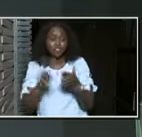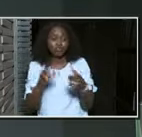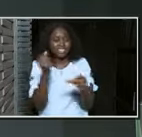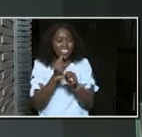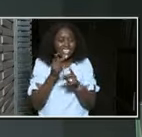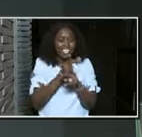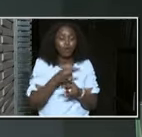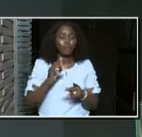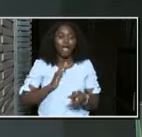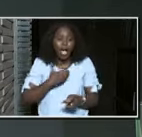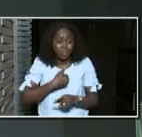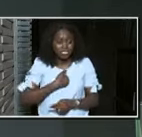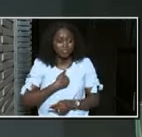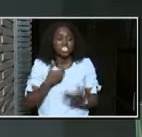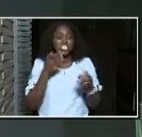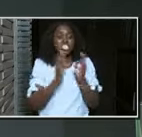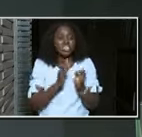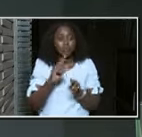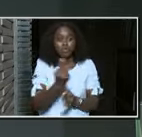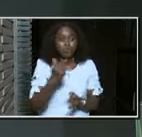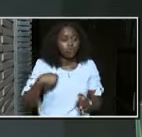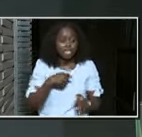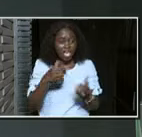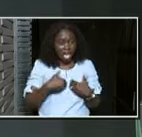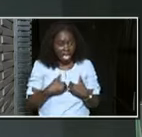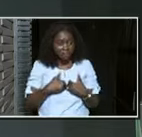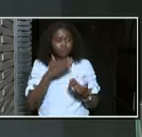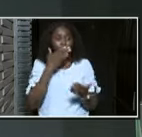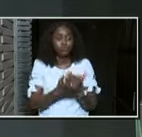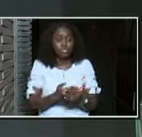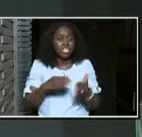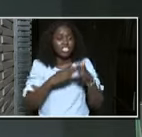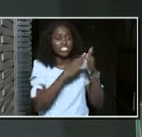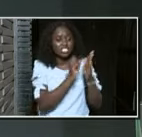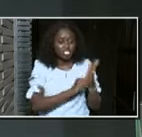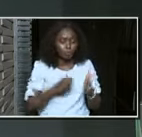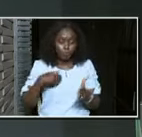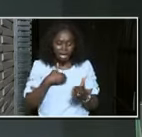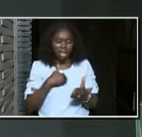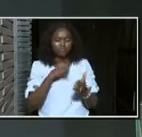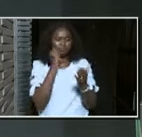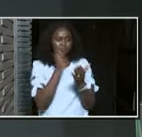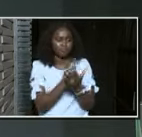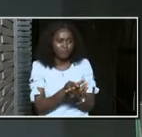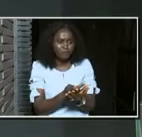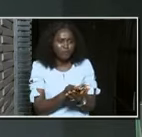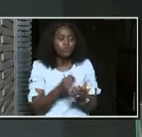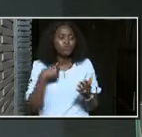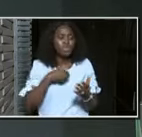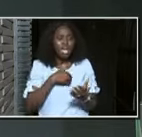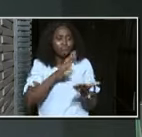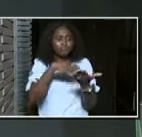you have good leadership at those levels. We have proved it in Kano. All what we have